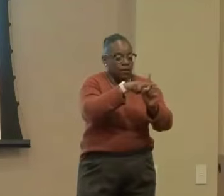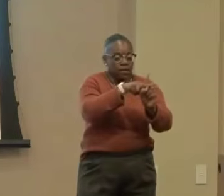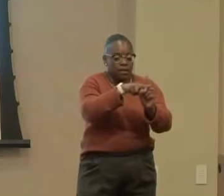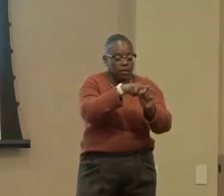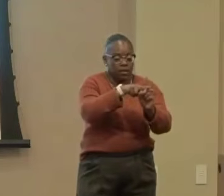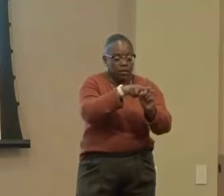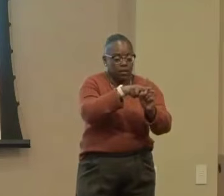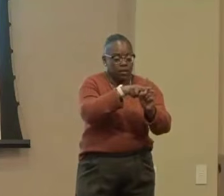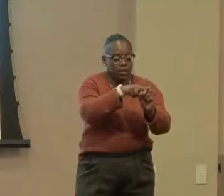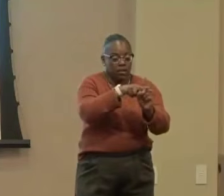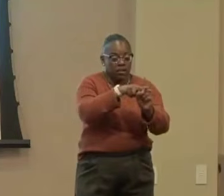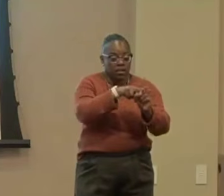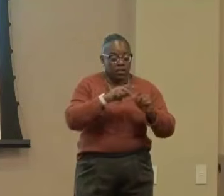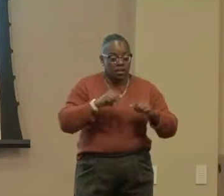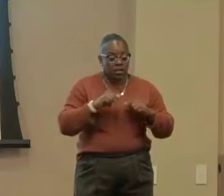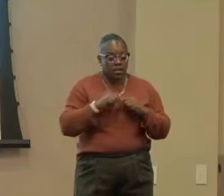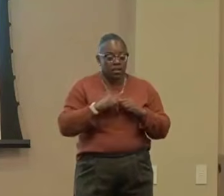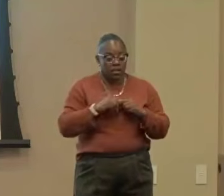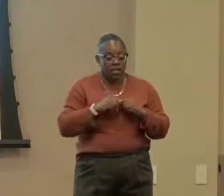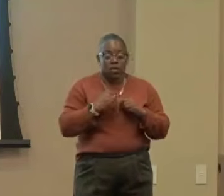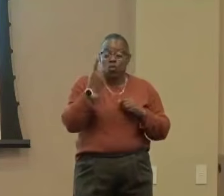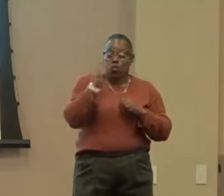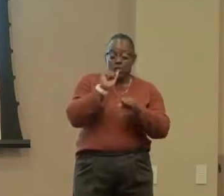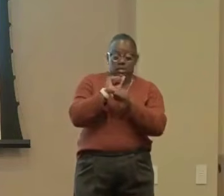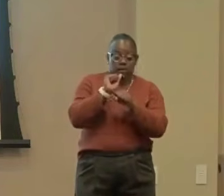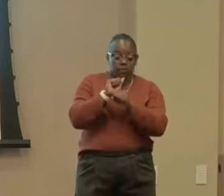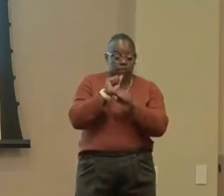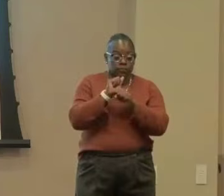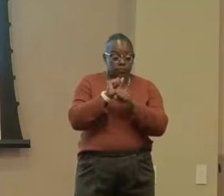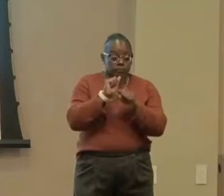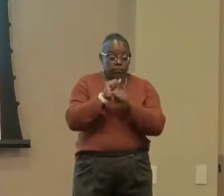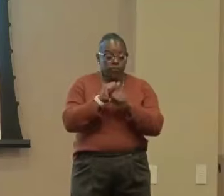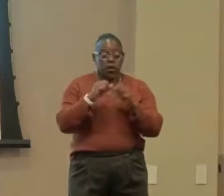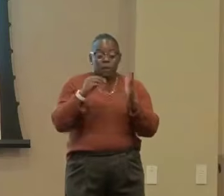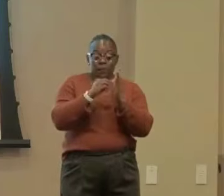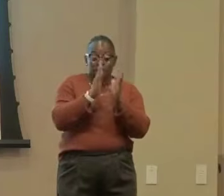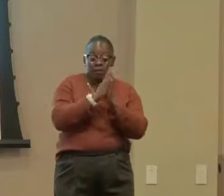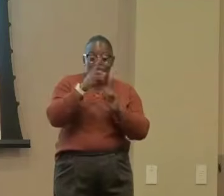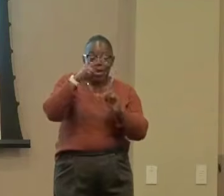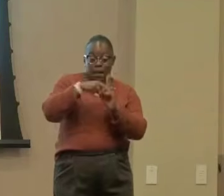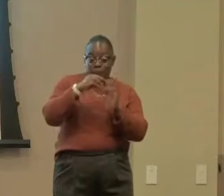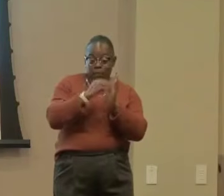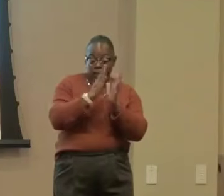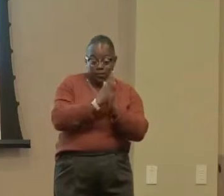and I won't say where they were, but one of them, or on the application,